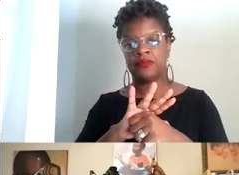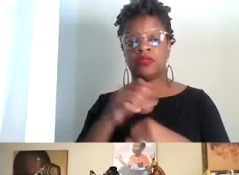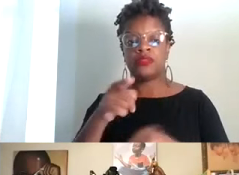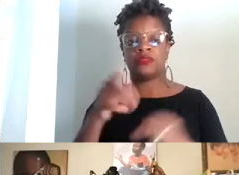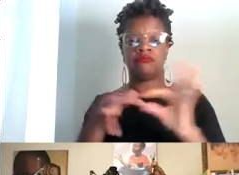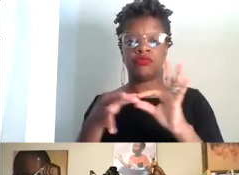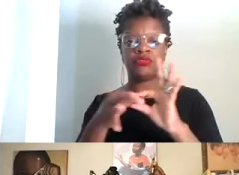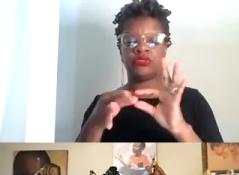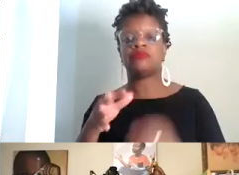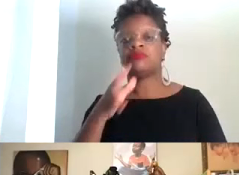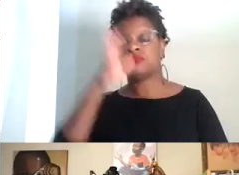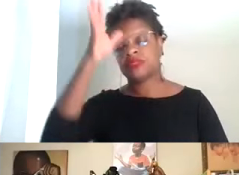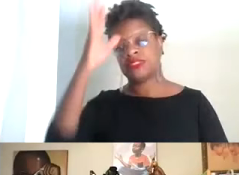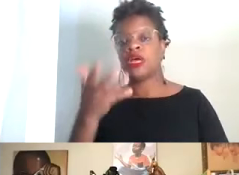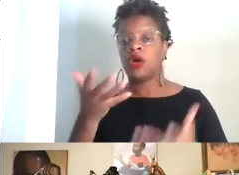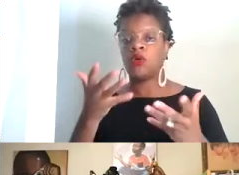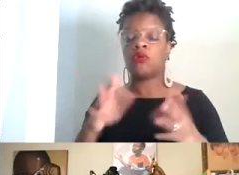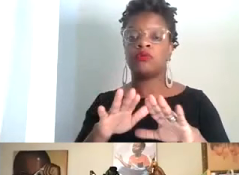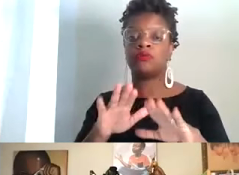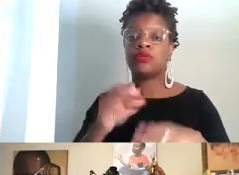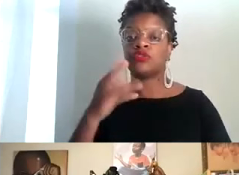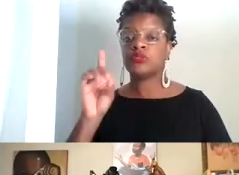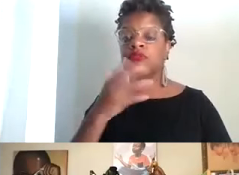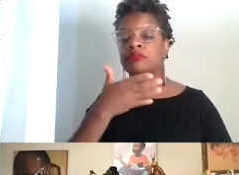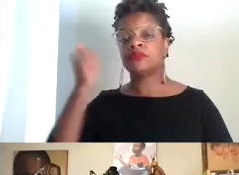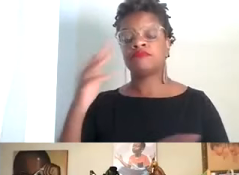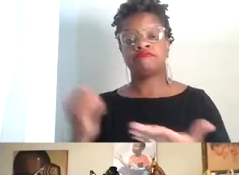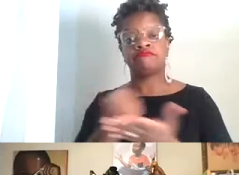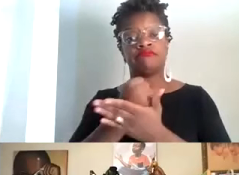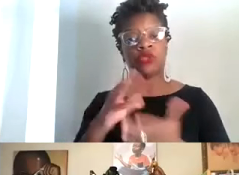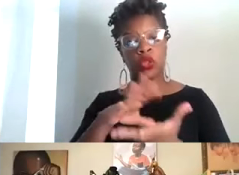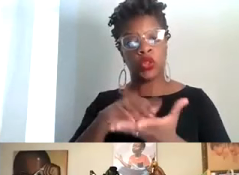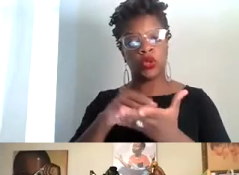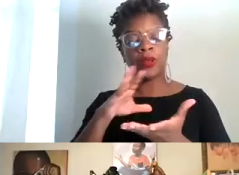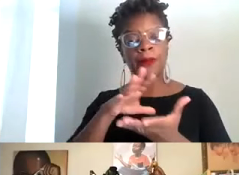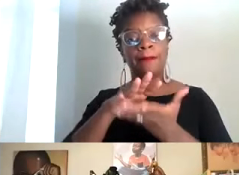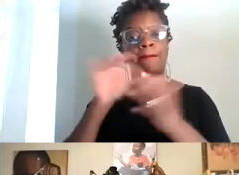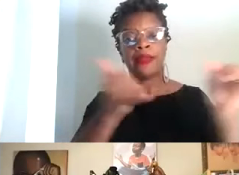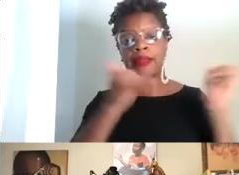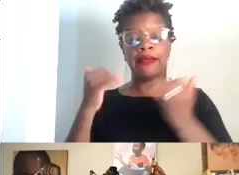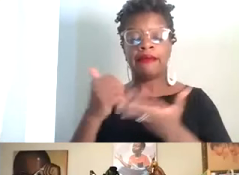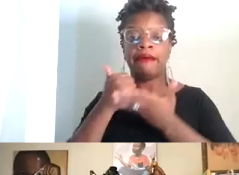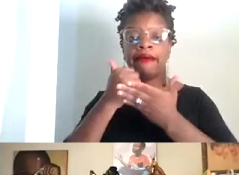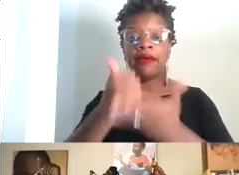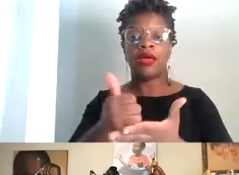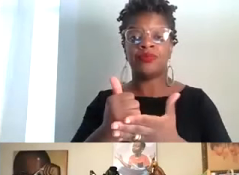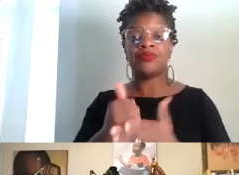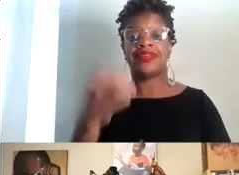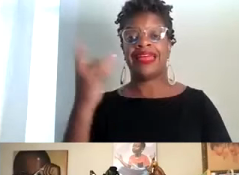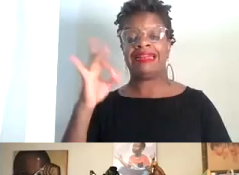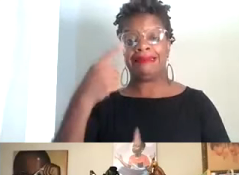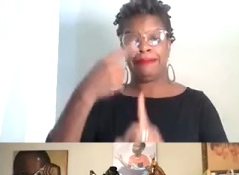want my kids to have the best possible opportunities to learn. Play can help them get through the last 18 months and